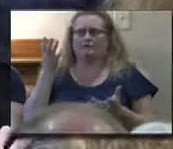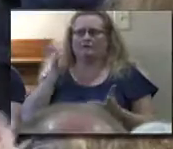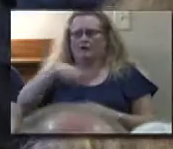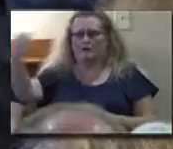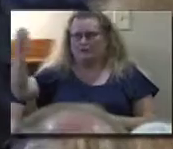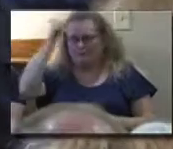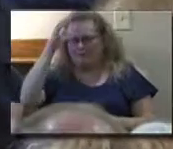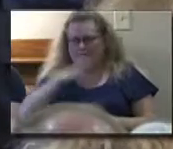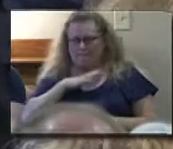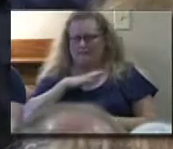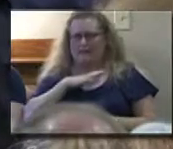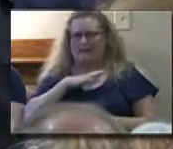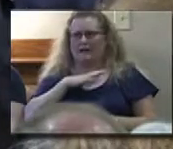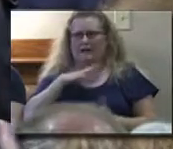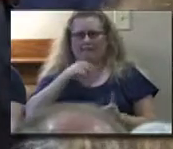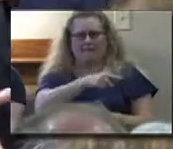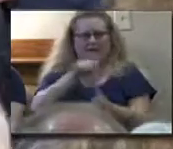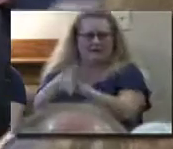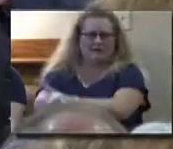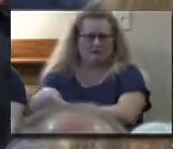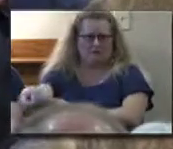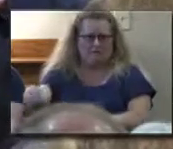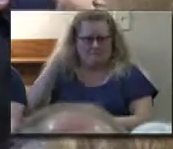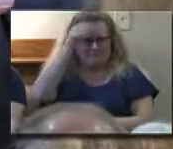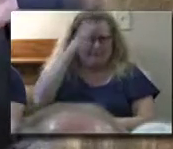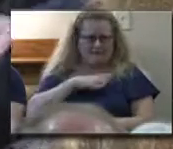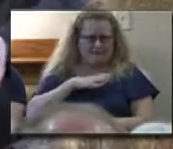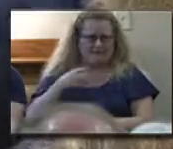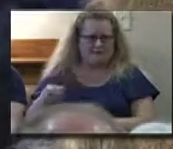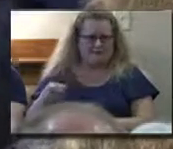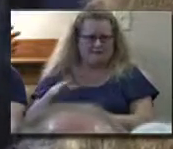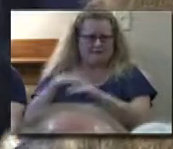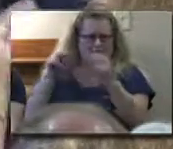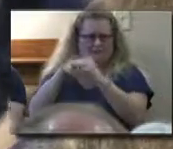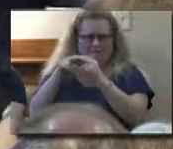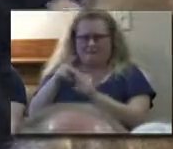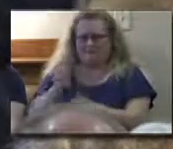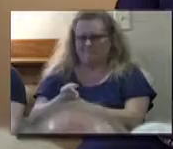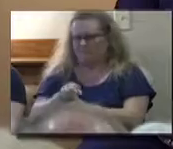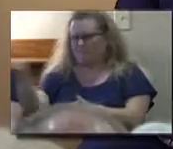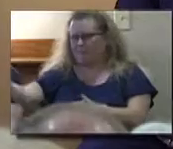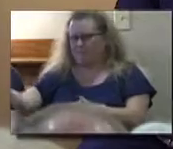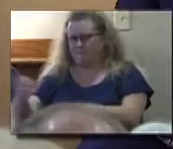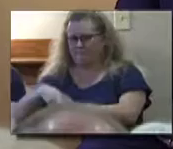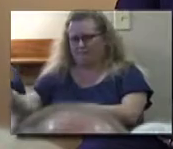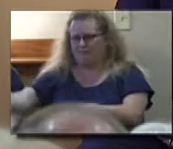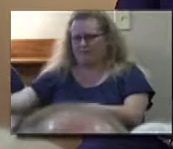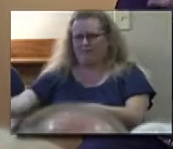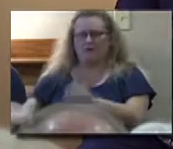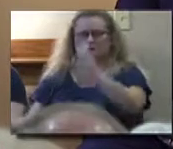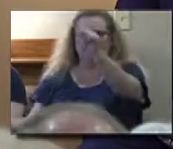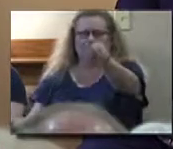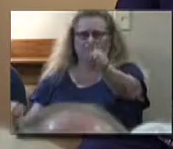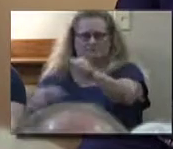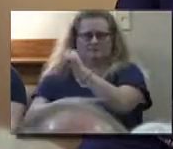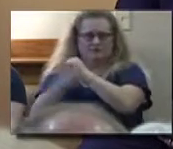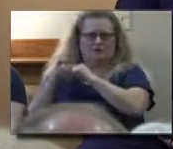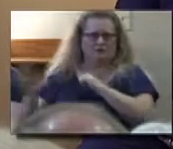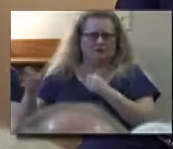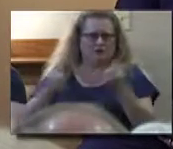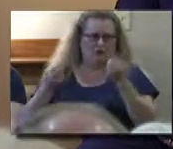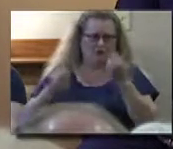another guy, and they killed a man on an interstate, threw him over, took off with his car.